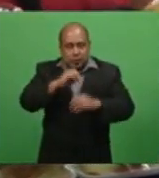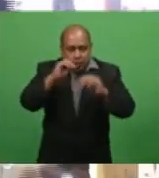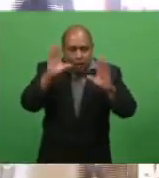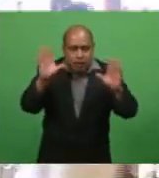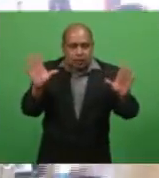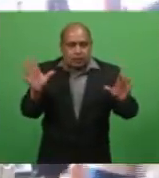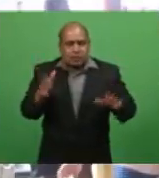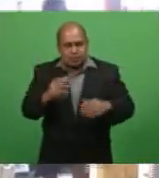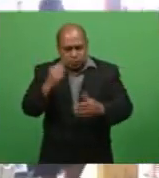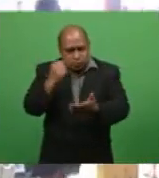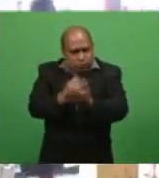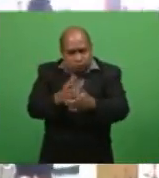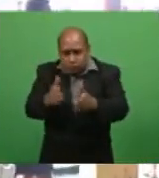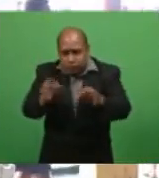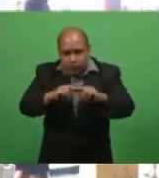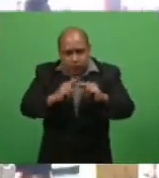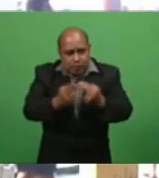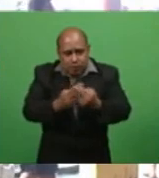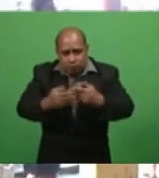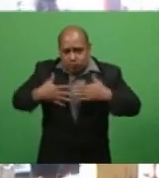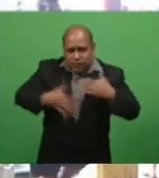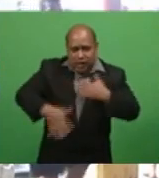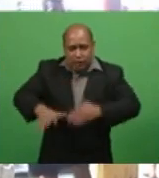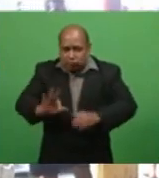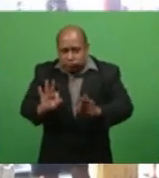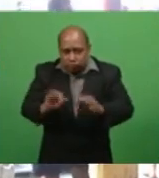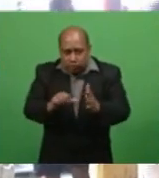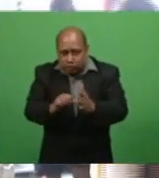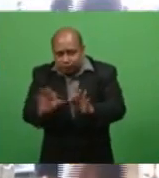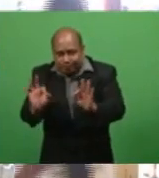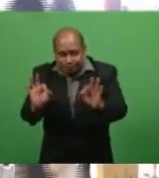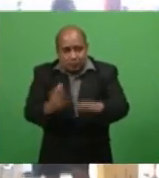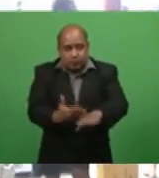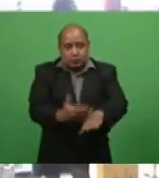anything. Before the curfew, I